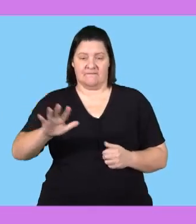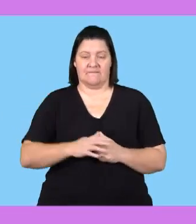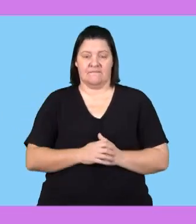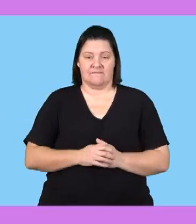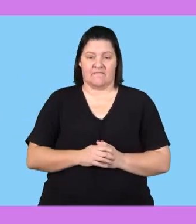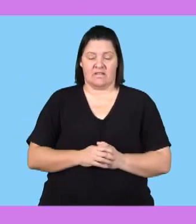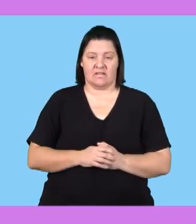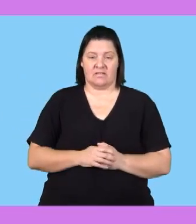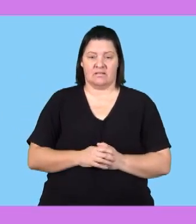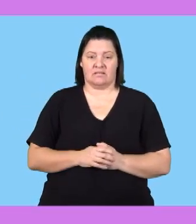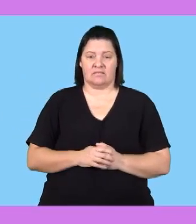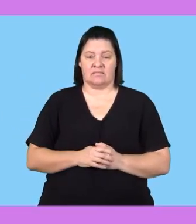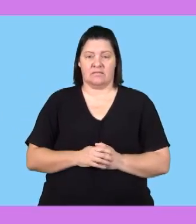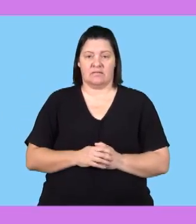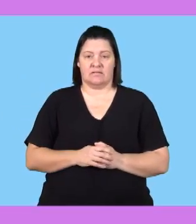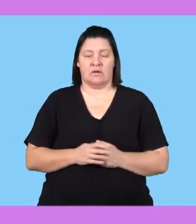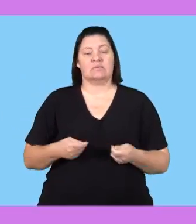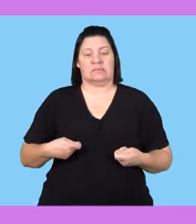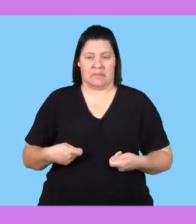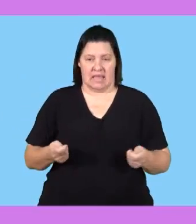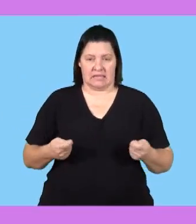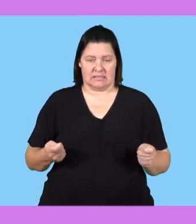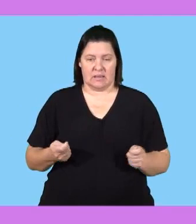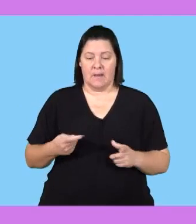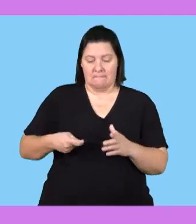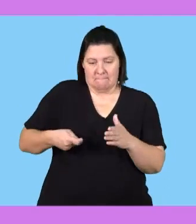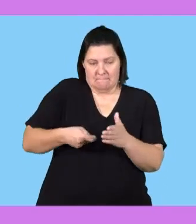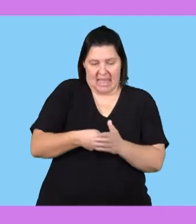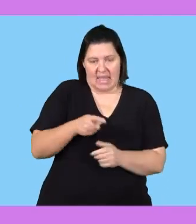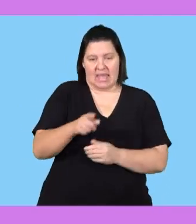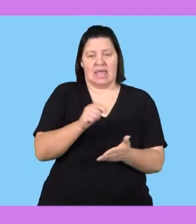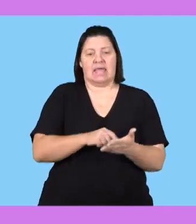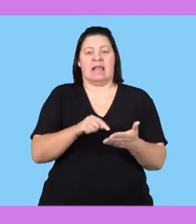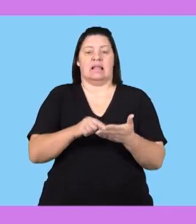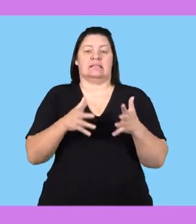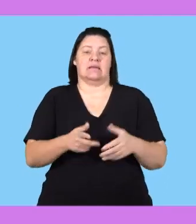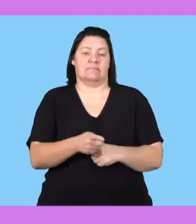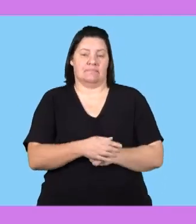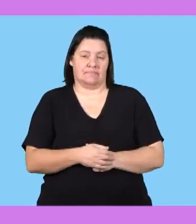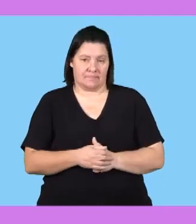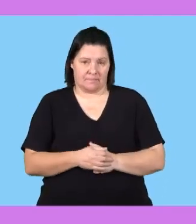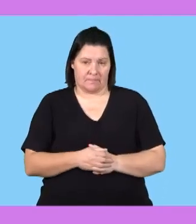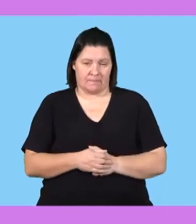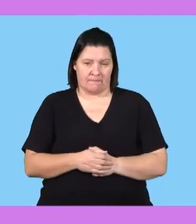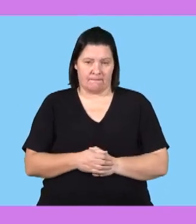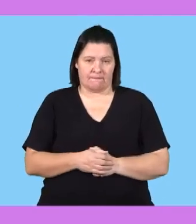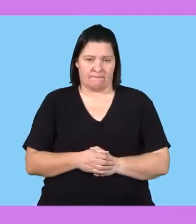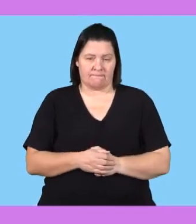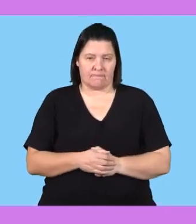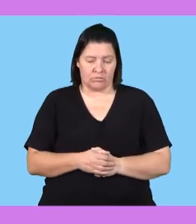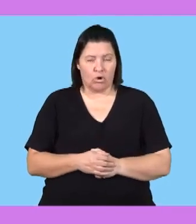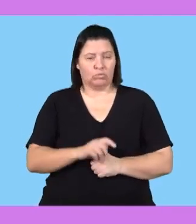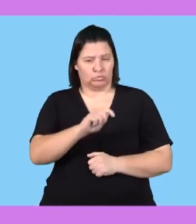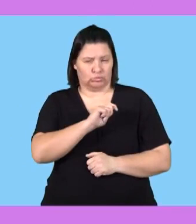225 rand. 225 rand was spent on the calculator.